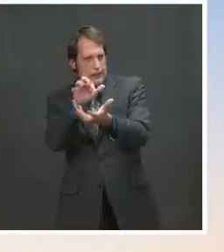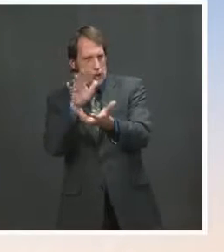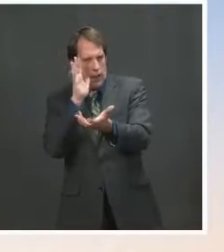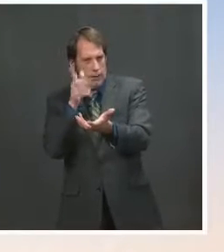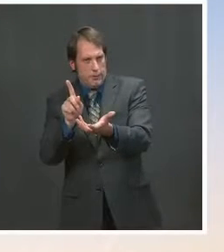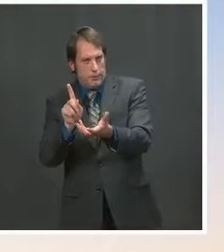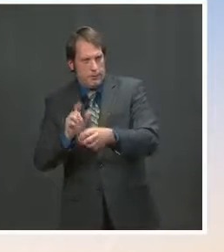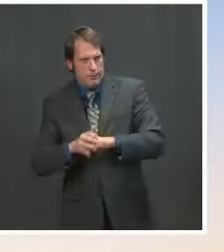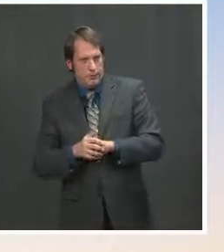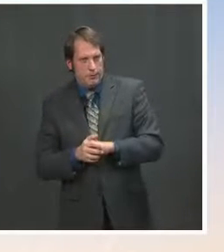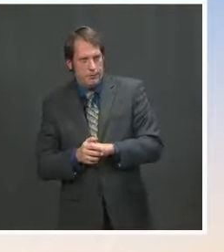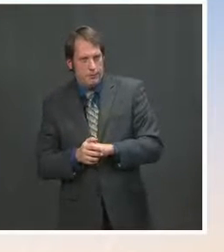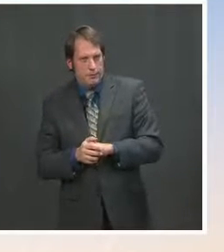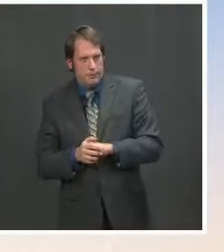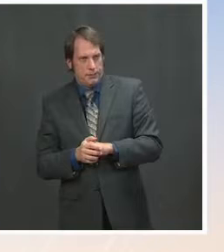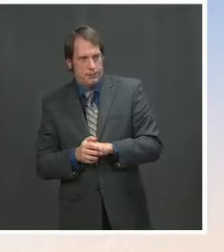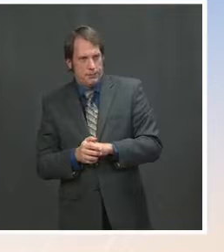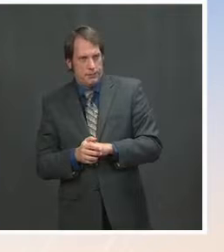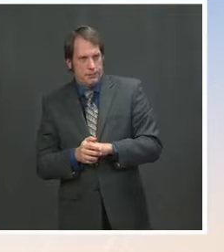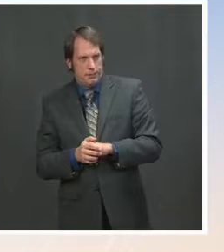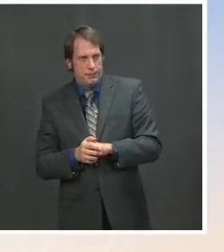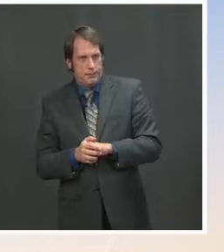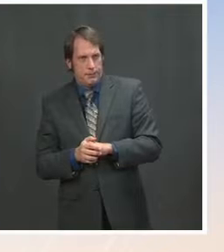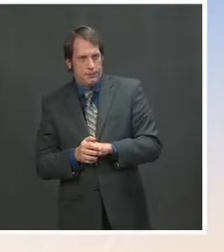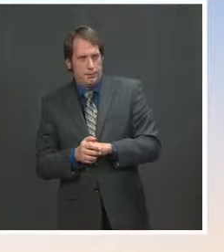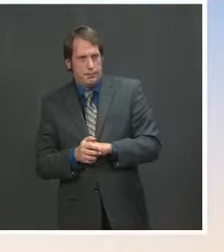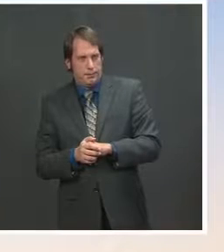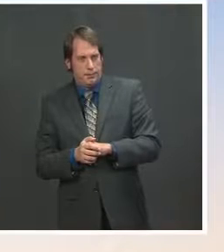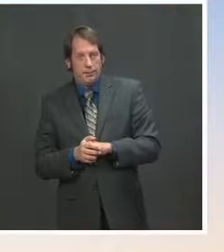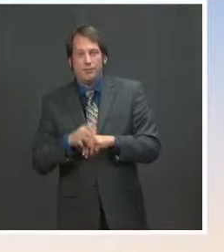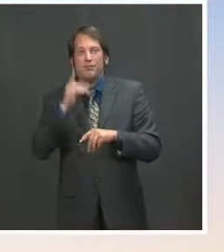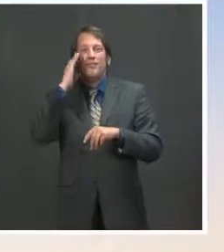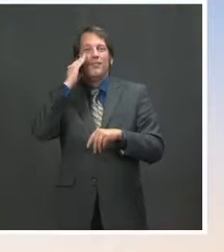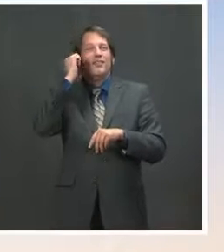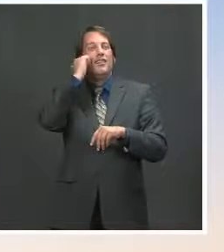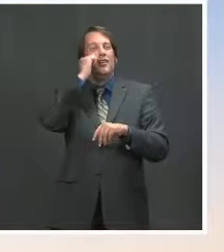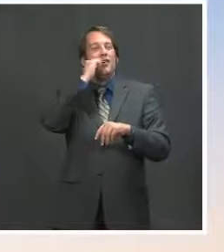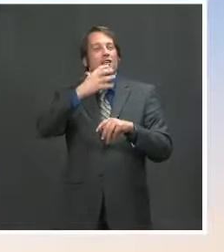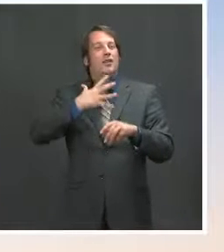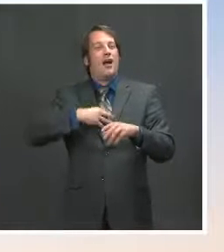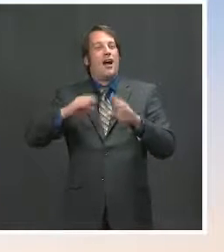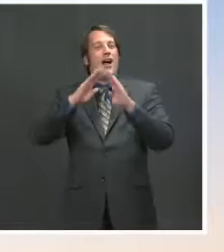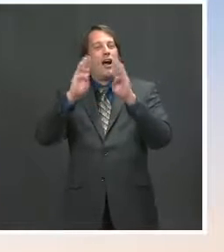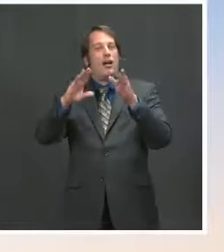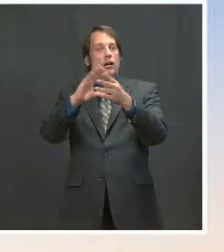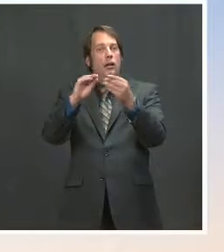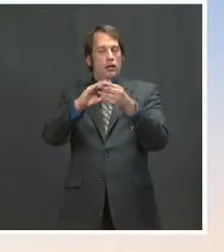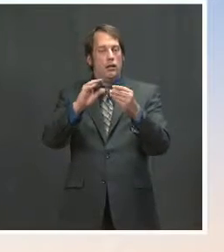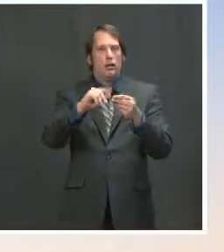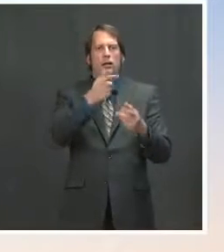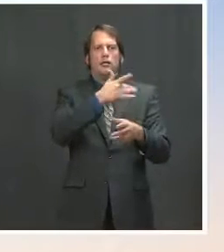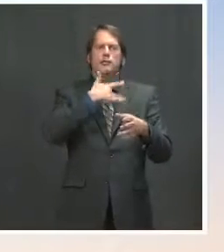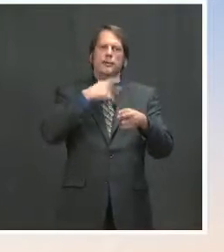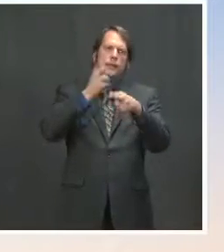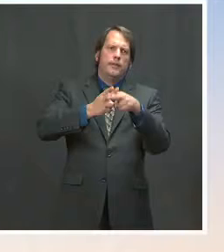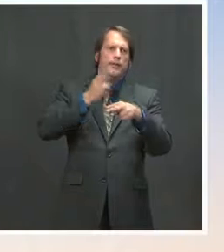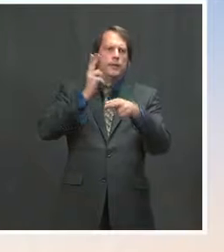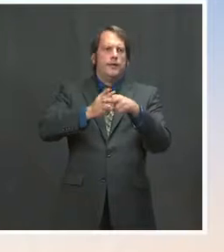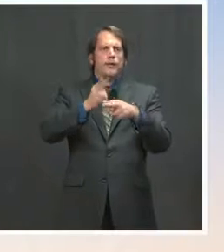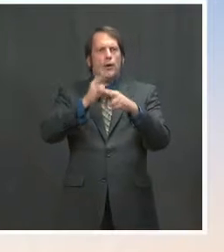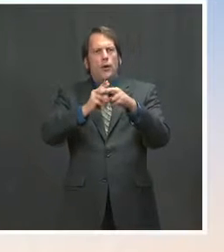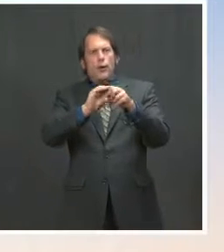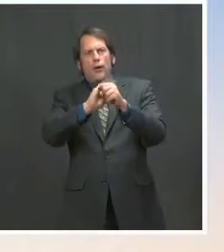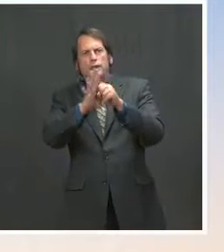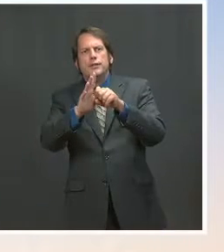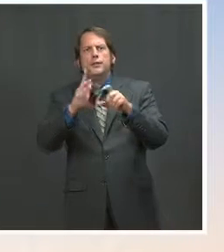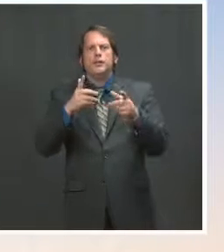priorities, why should we conclude that the guns and violence is not a top priority? Well, having played some role in some White Houses